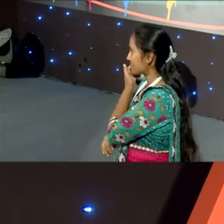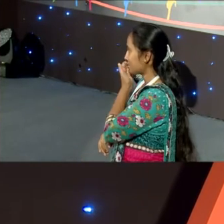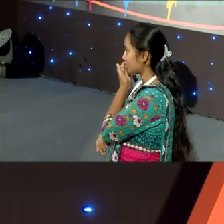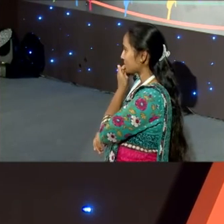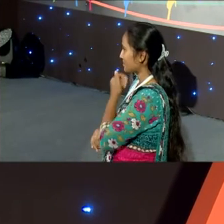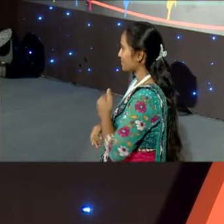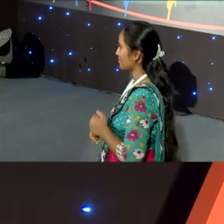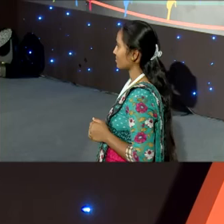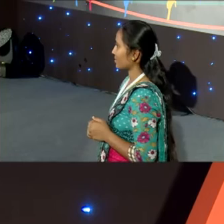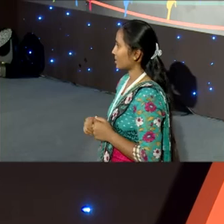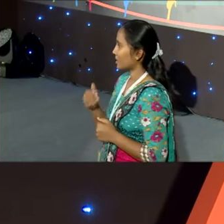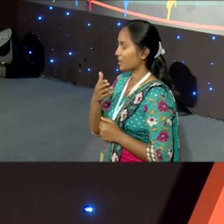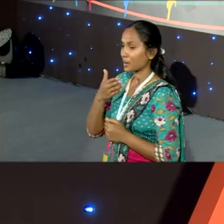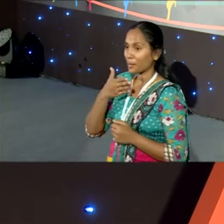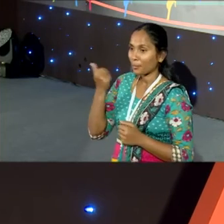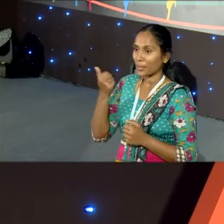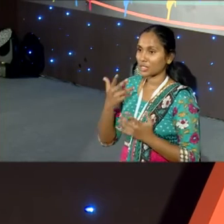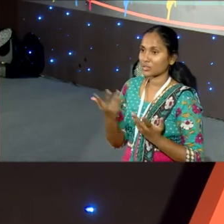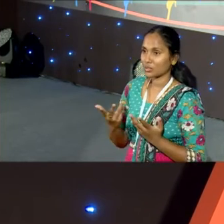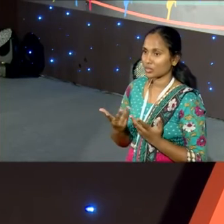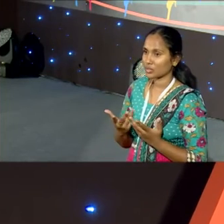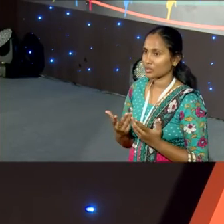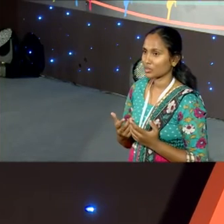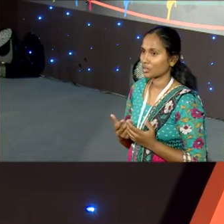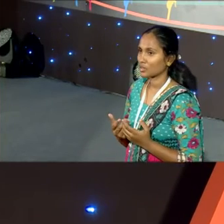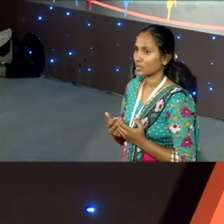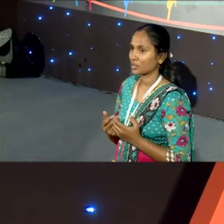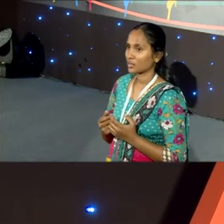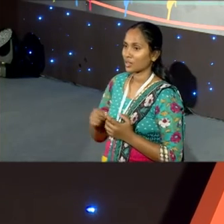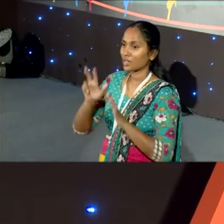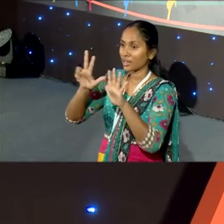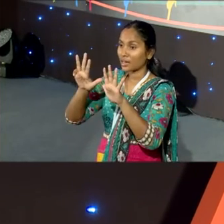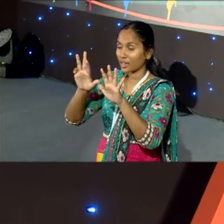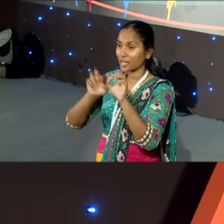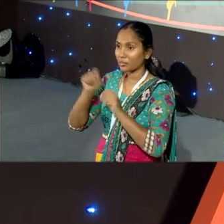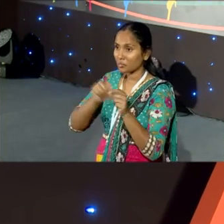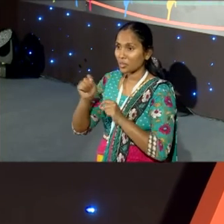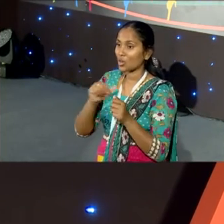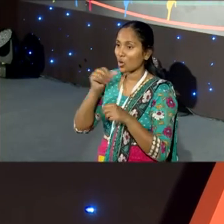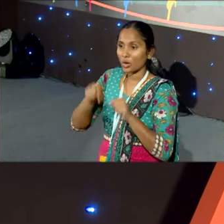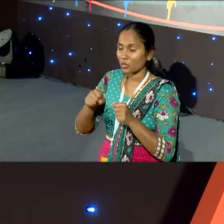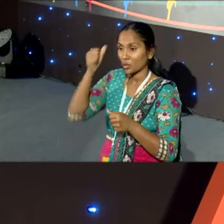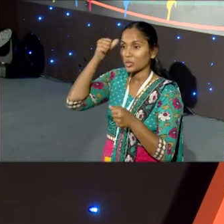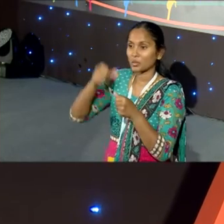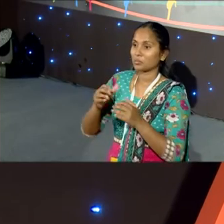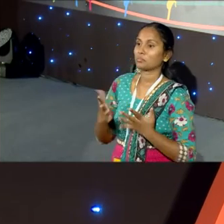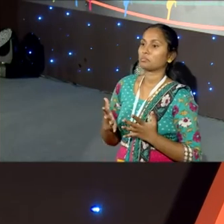And the best part of it is that 90% of them don't remember the dreams.